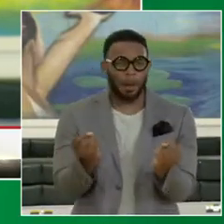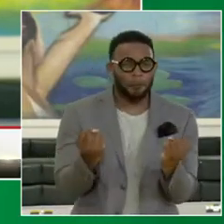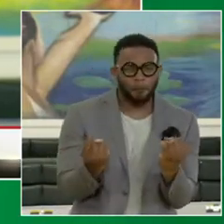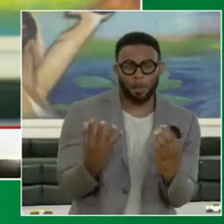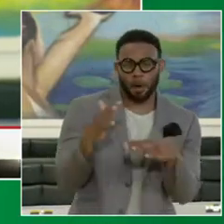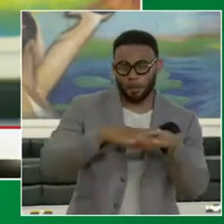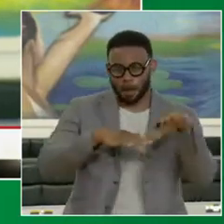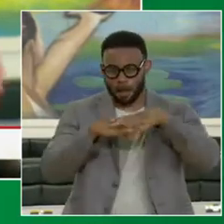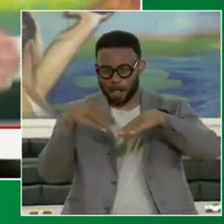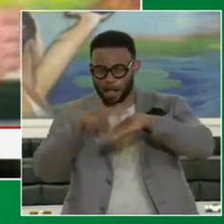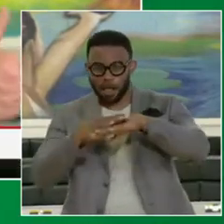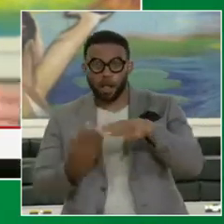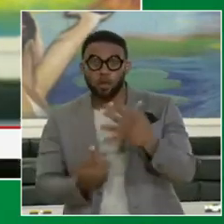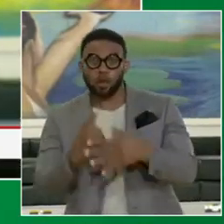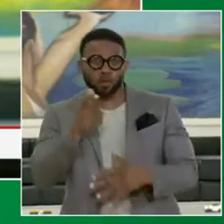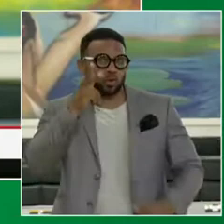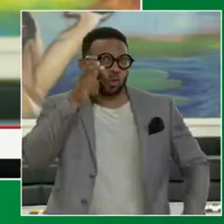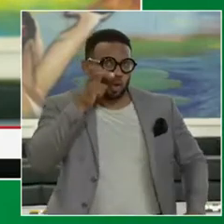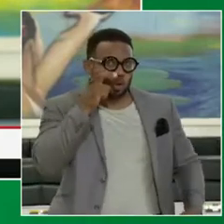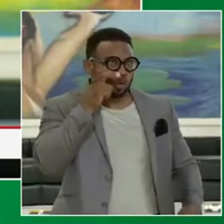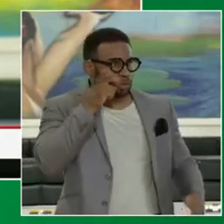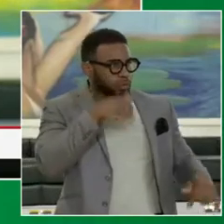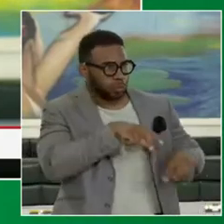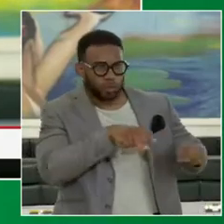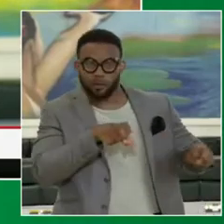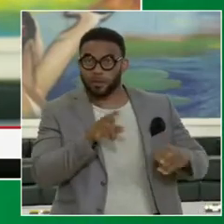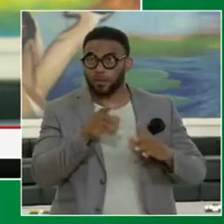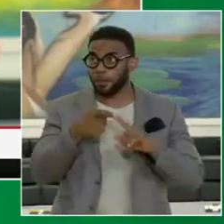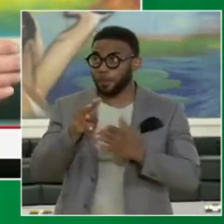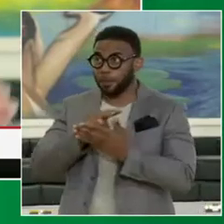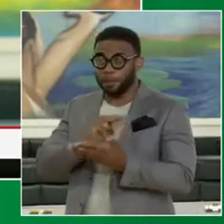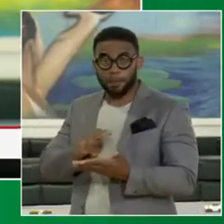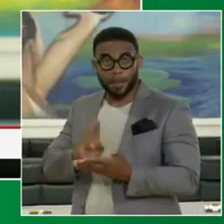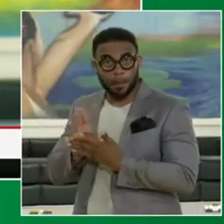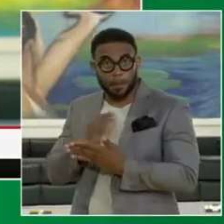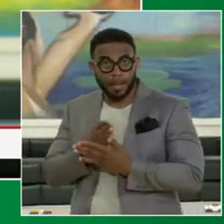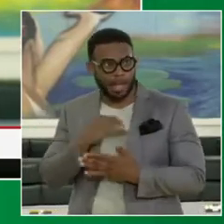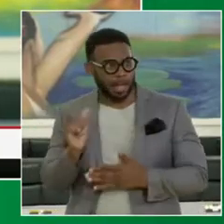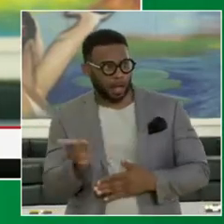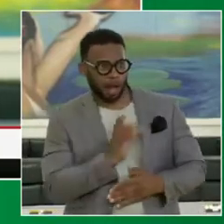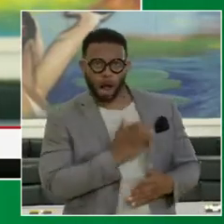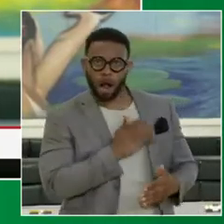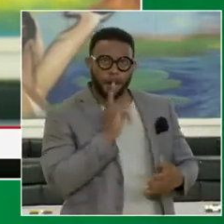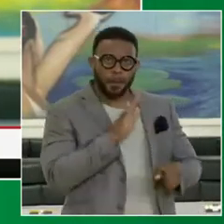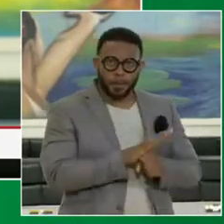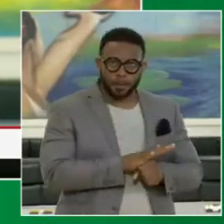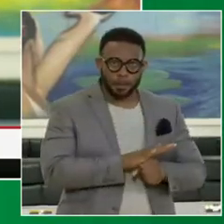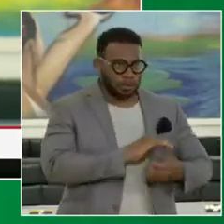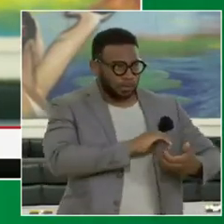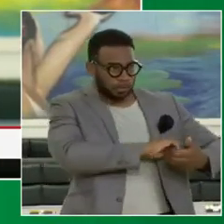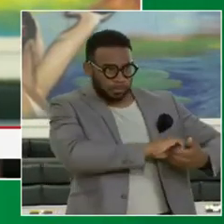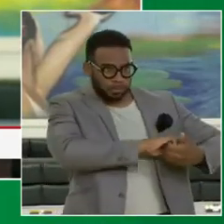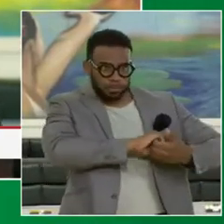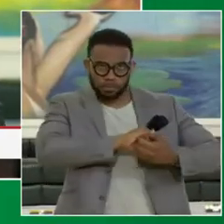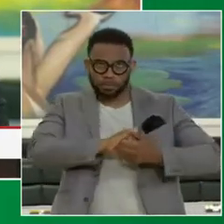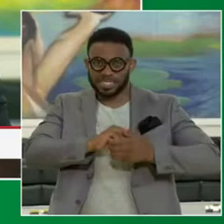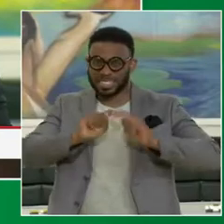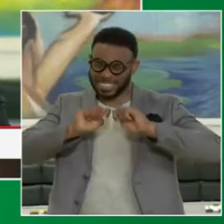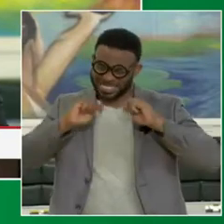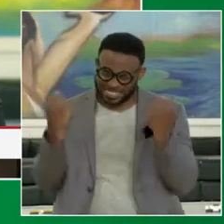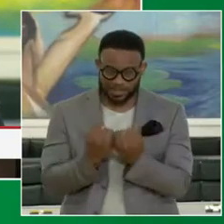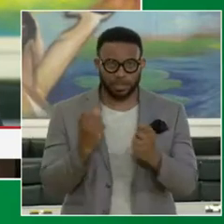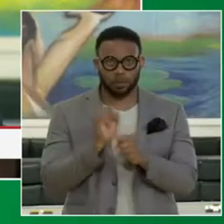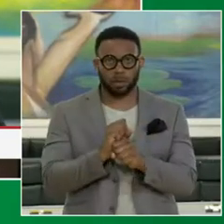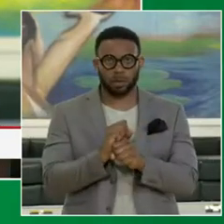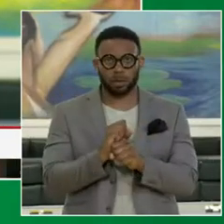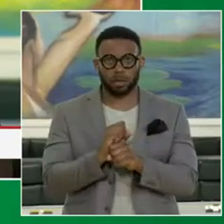layers of that throughout what you heard throughout here from the mayor's budget and the agencies that are represented here, and with Linda bringing the team together